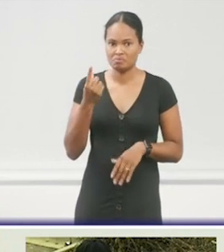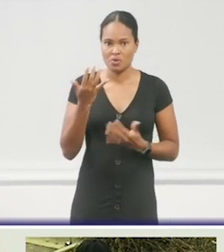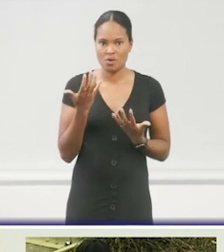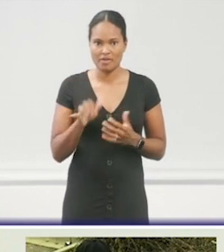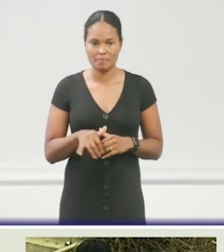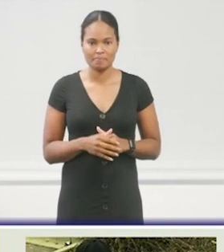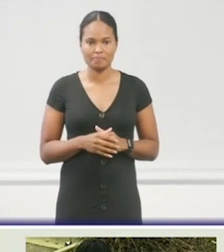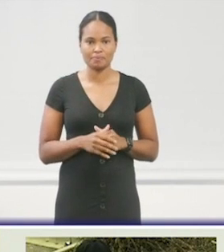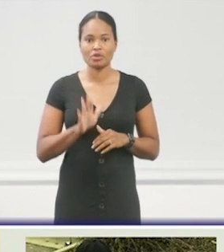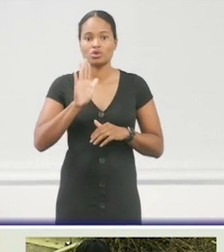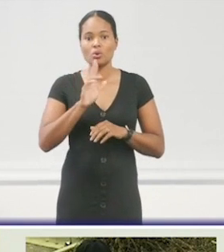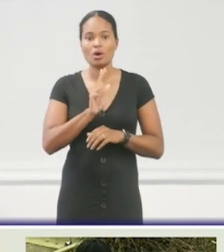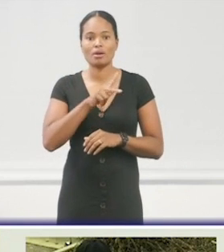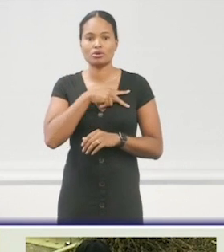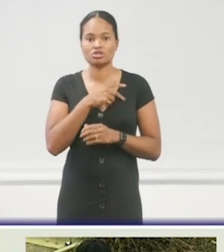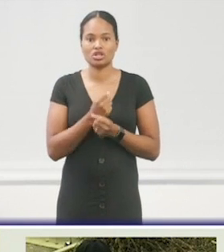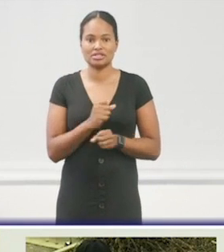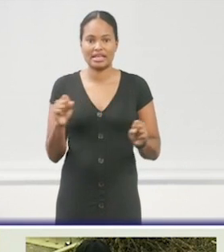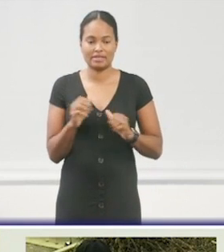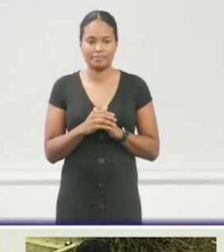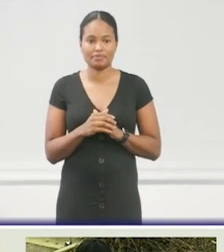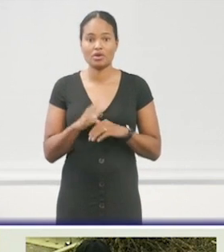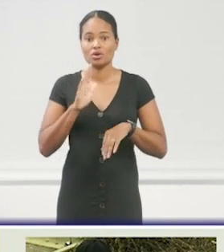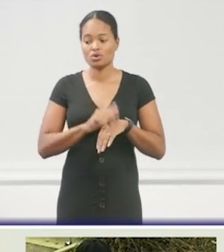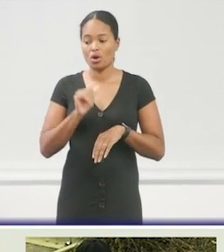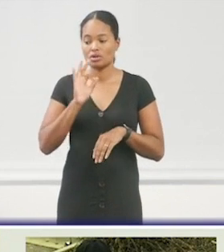Your personal safety, call 911.